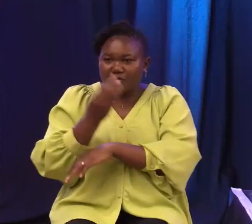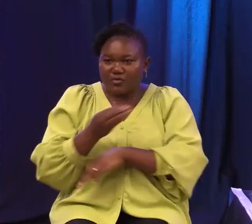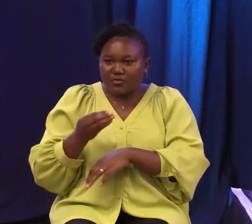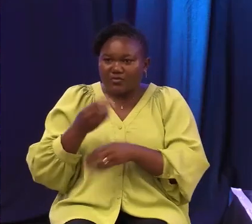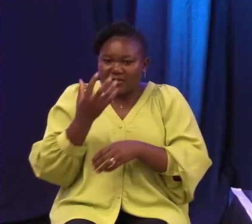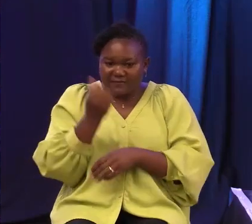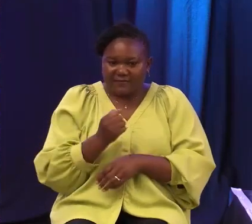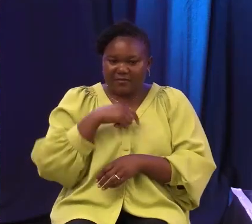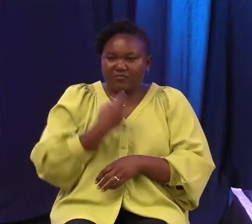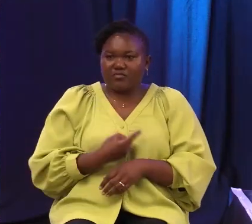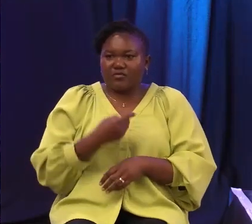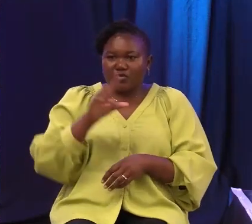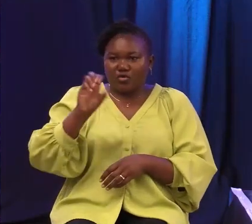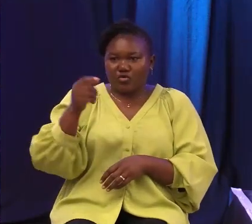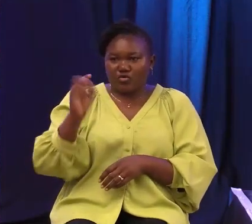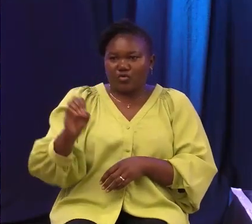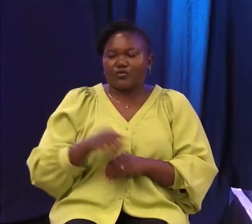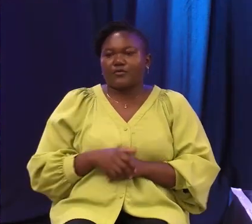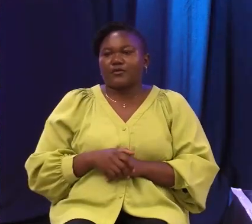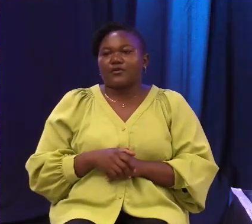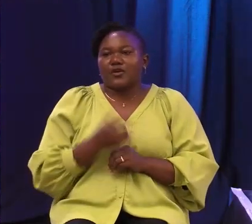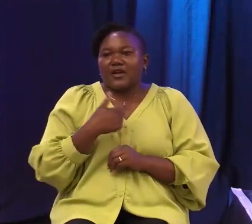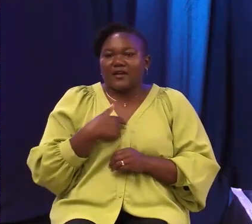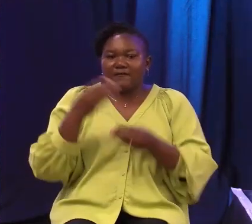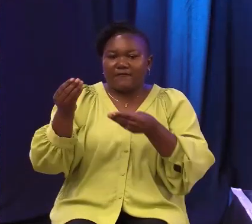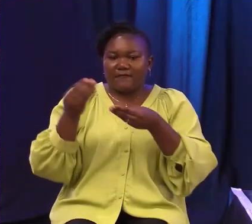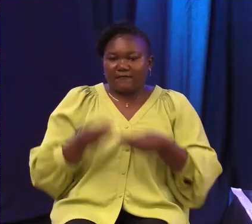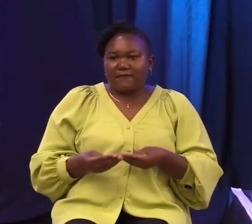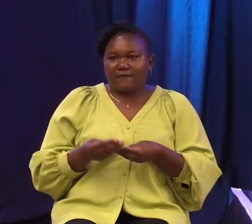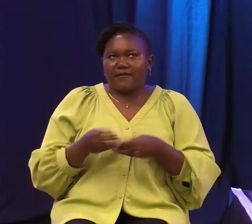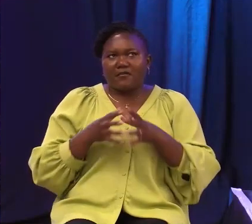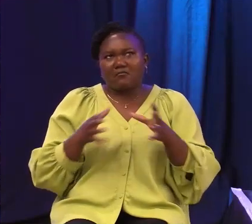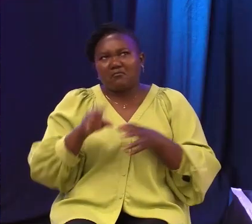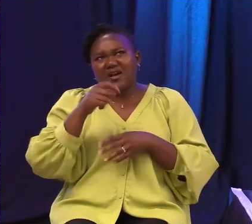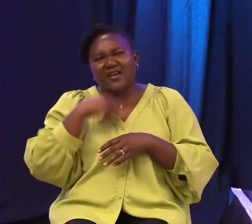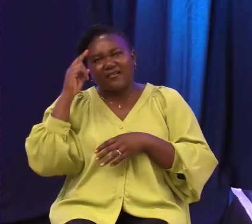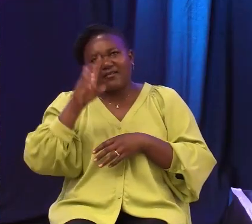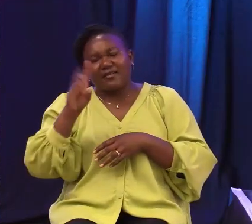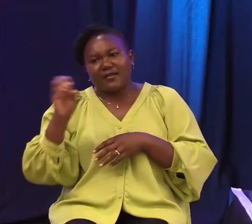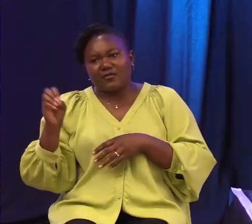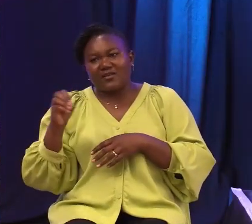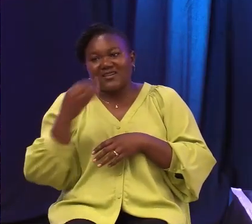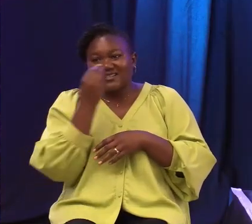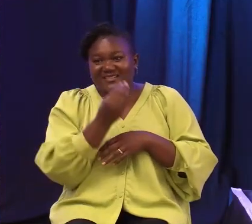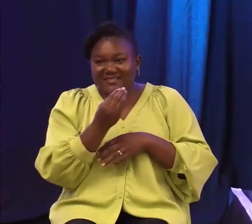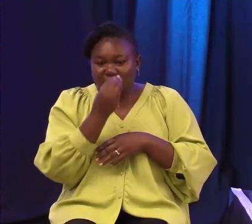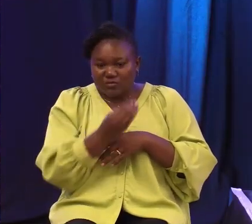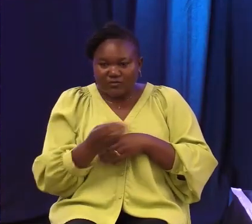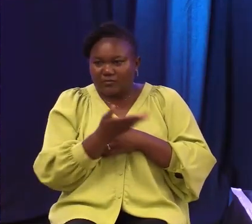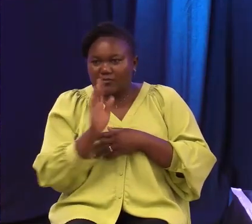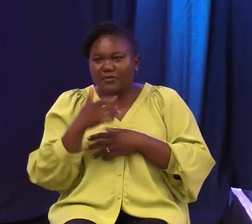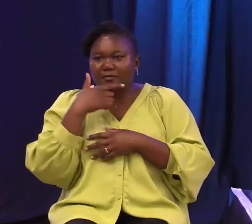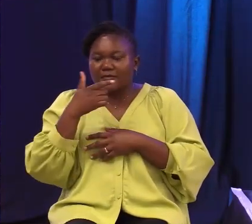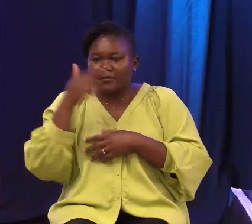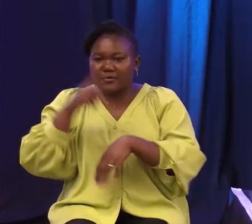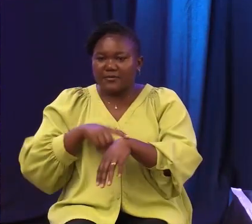ownership of this logo. We received more than 100 entries, and we thank each and every child for the time spent,